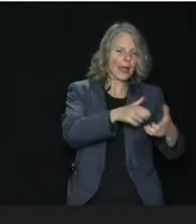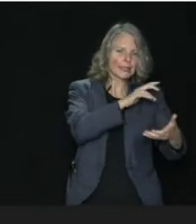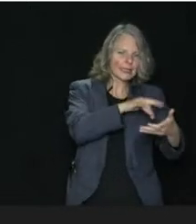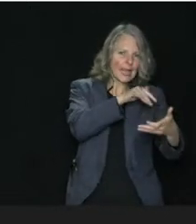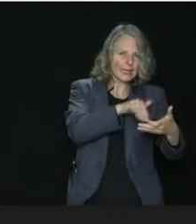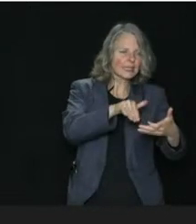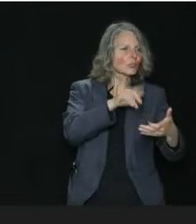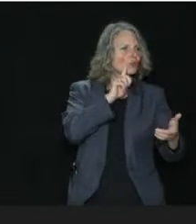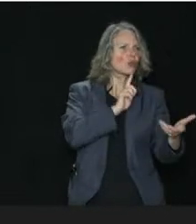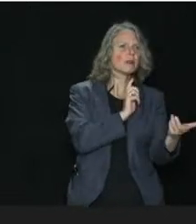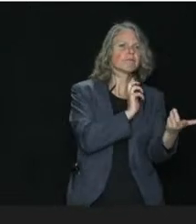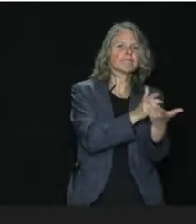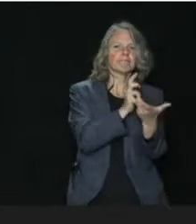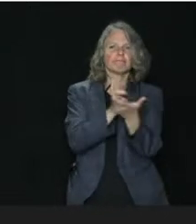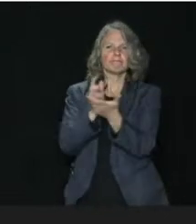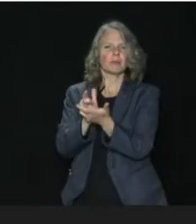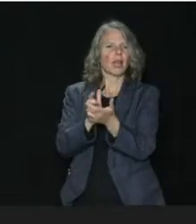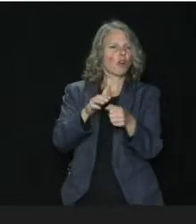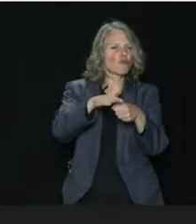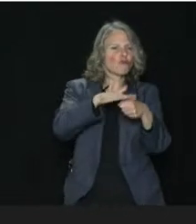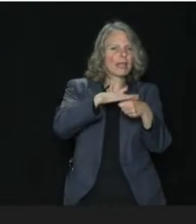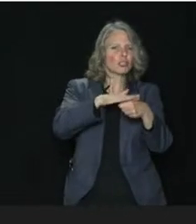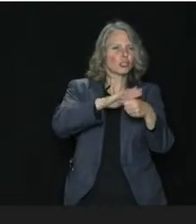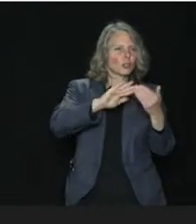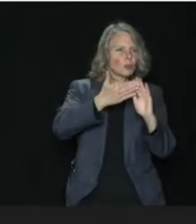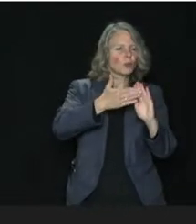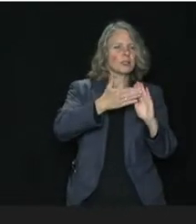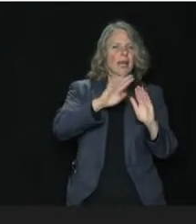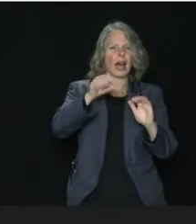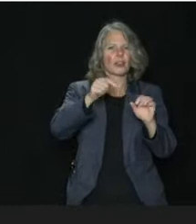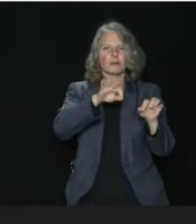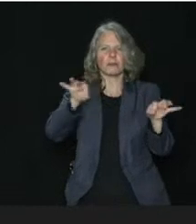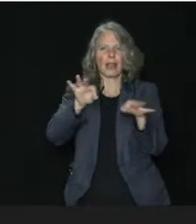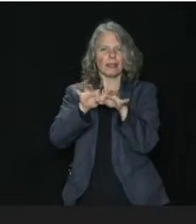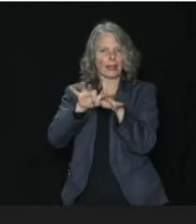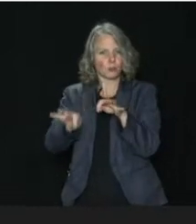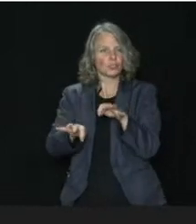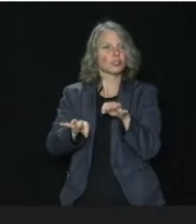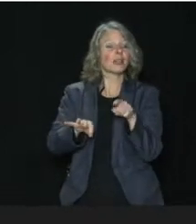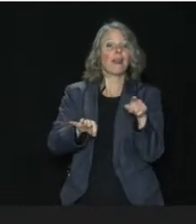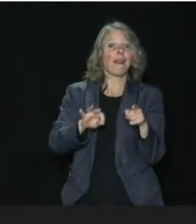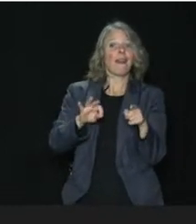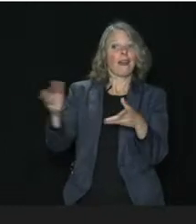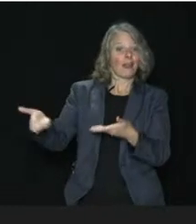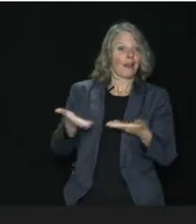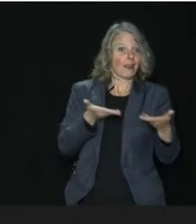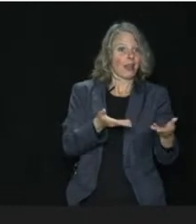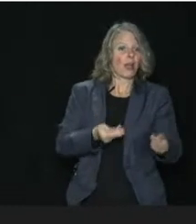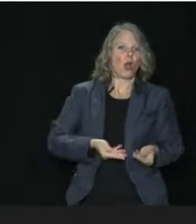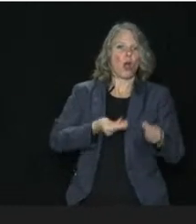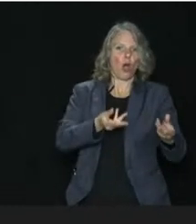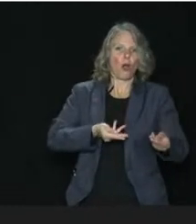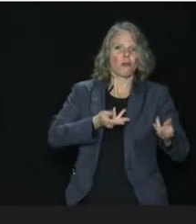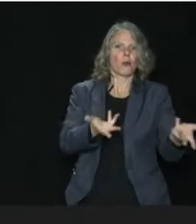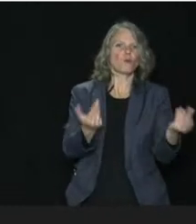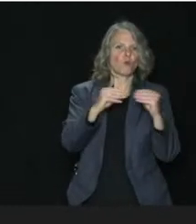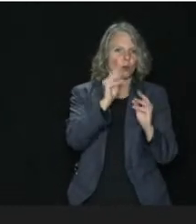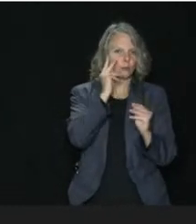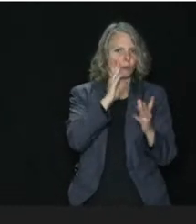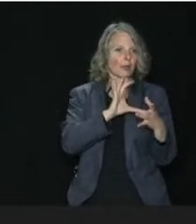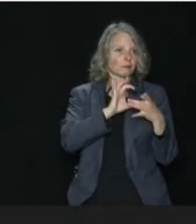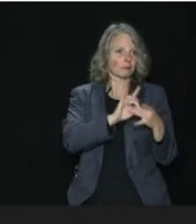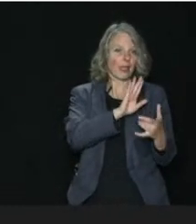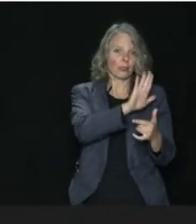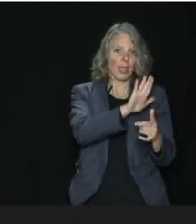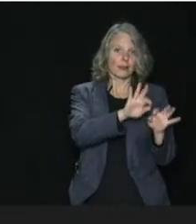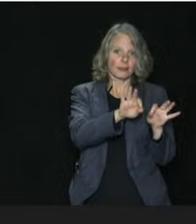ethnic communities across Canada to address their questions and concerns by making information more accessible,